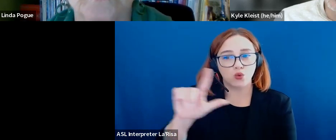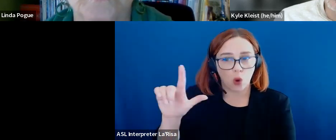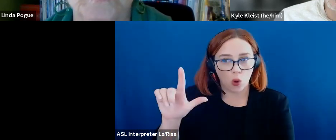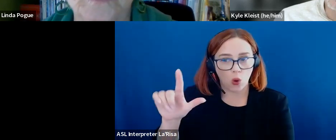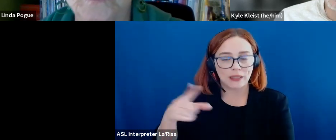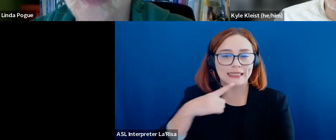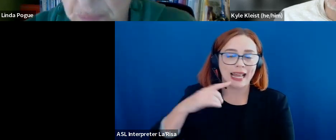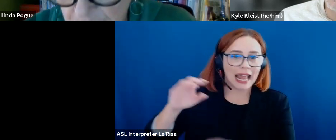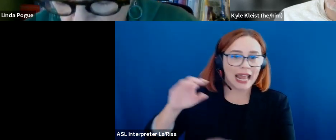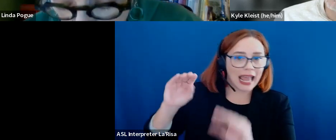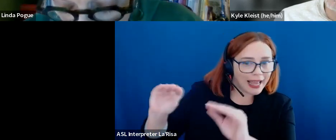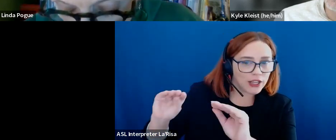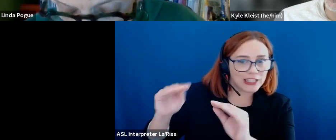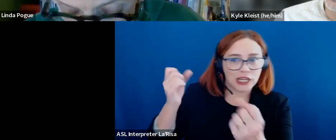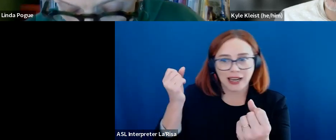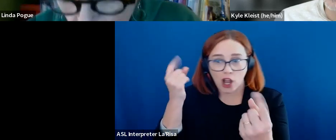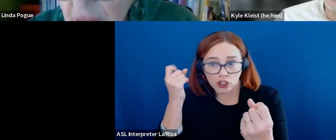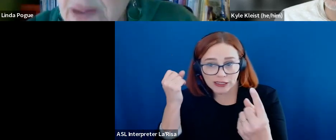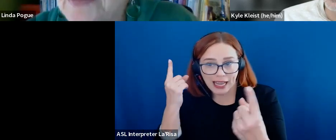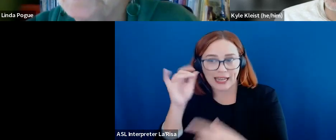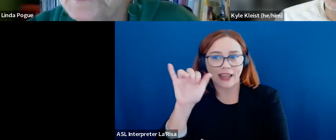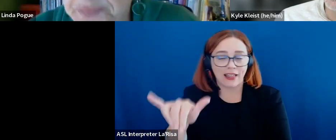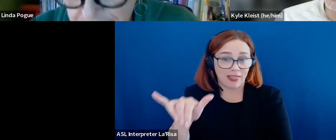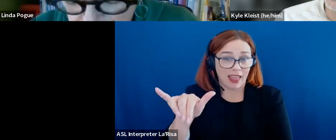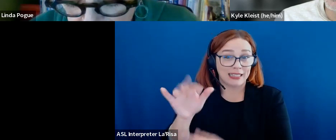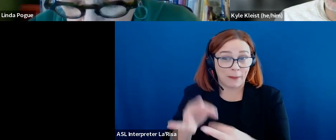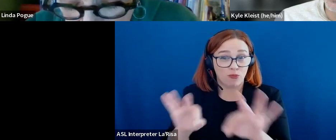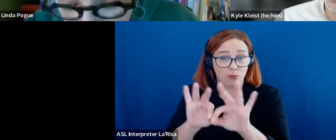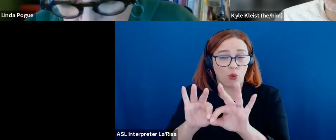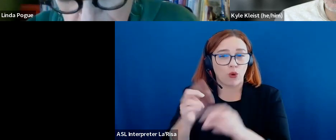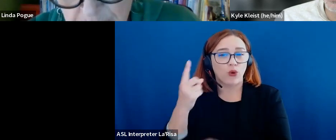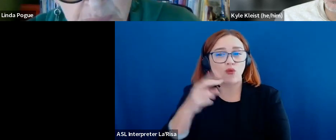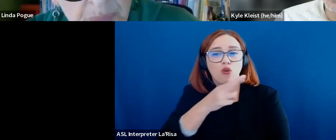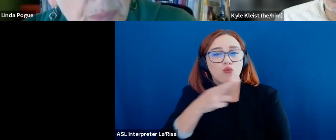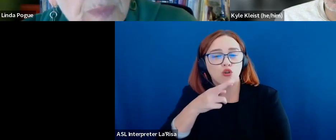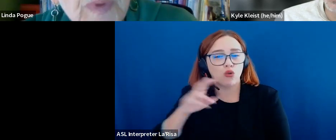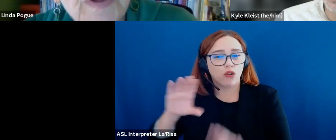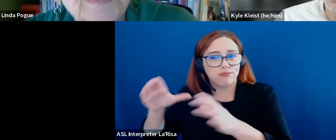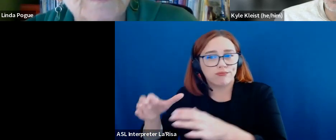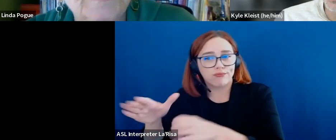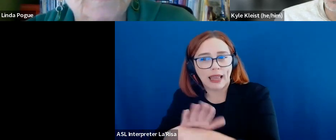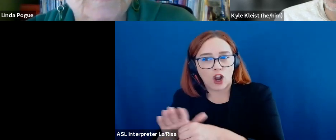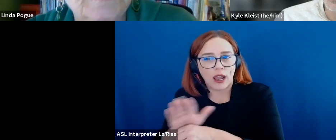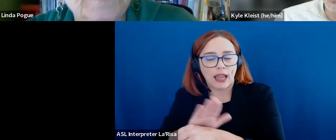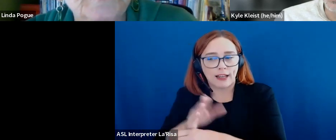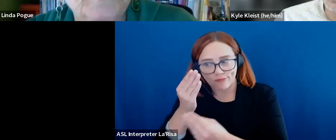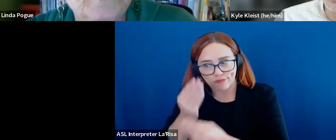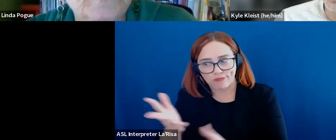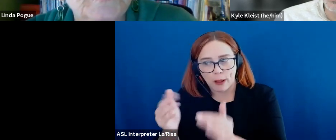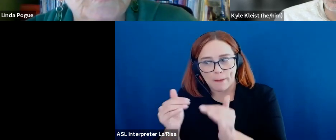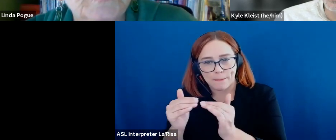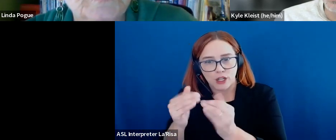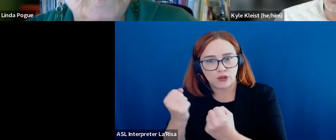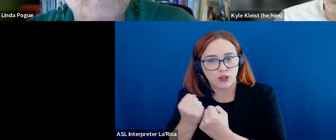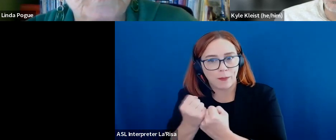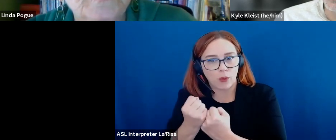And then youth, oh, I'm sorry. Oh, go ahead. Keep going. Youth leading to everyone, it's